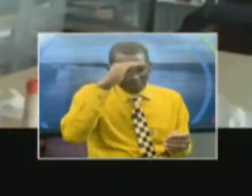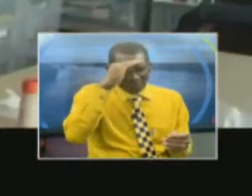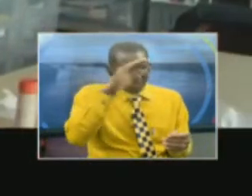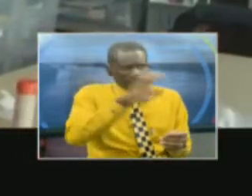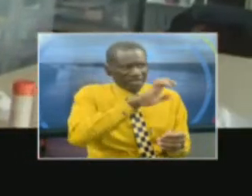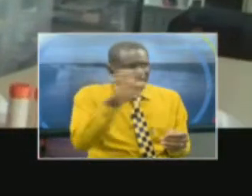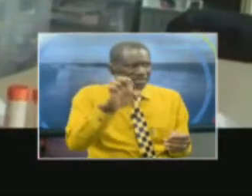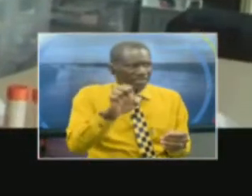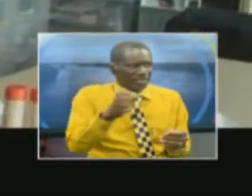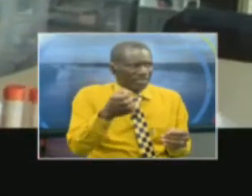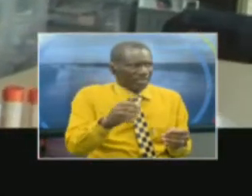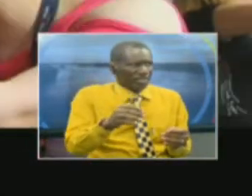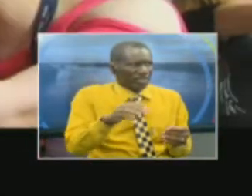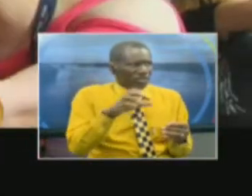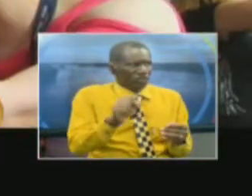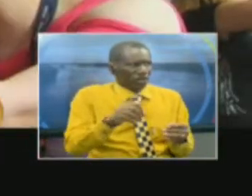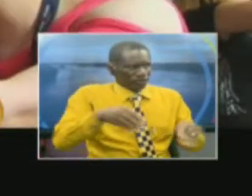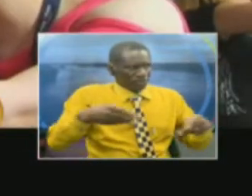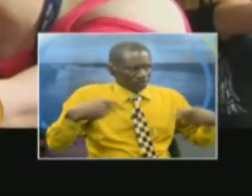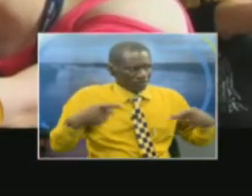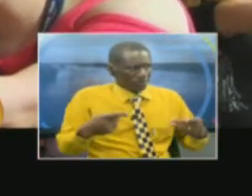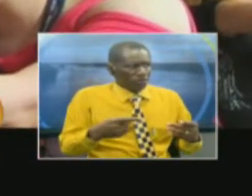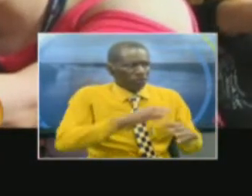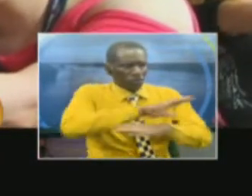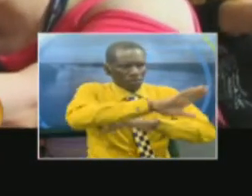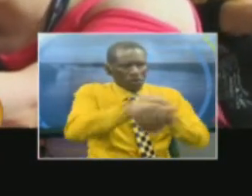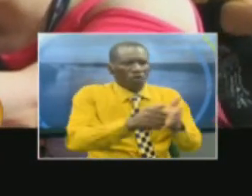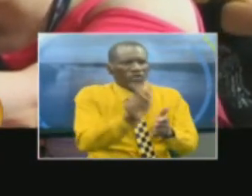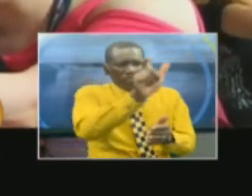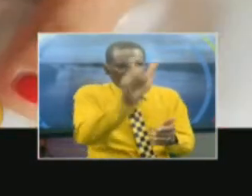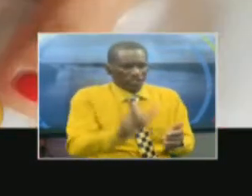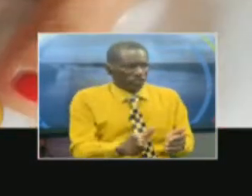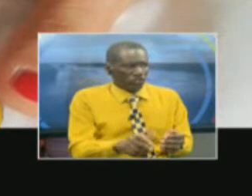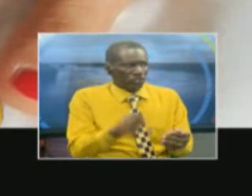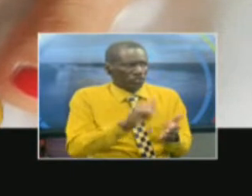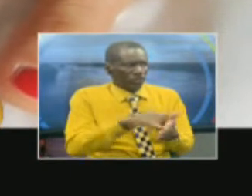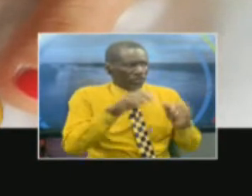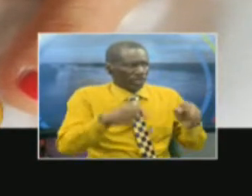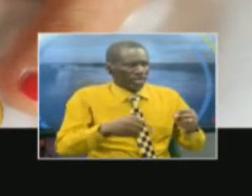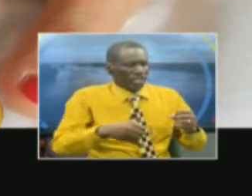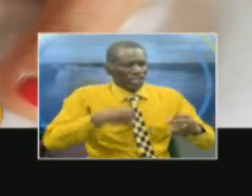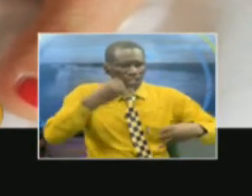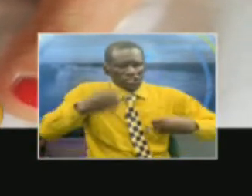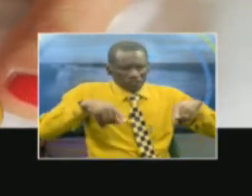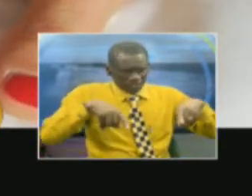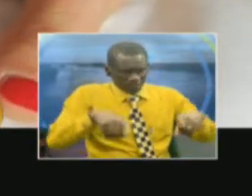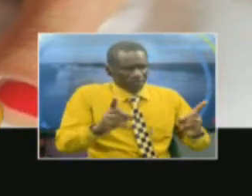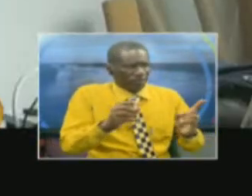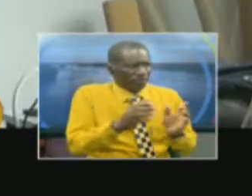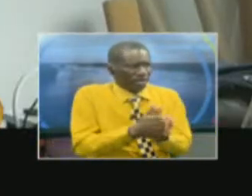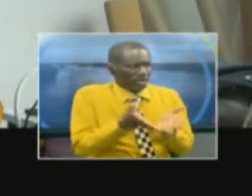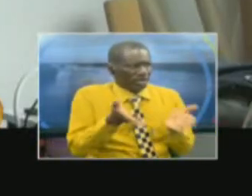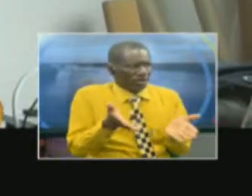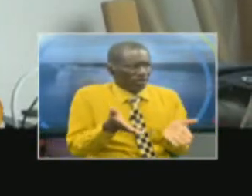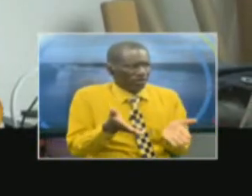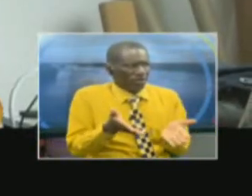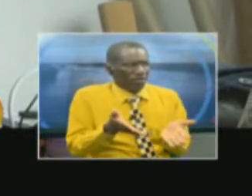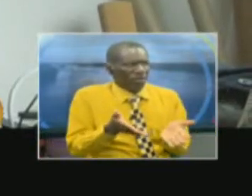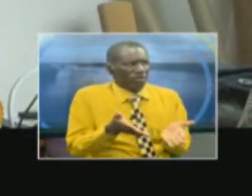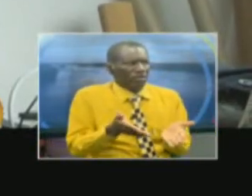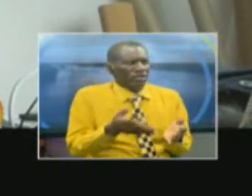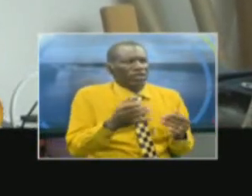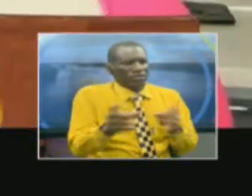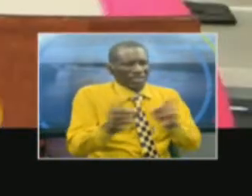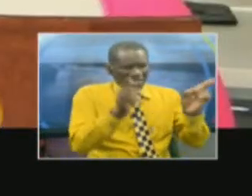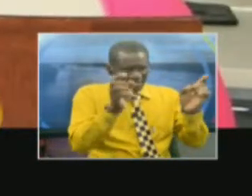France caters to disabled people from all over the region so that they can let their hair down and hit the dance floor. A director